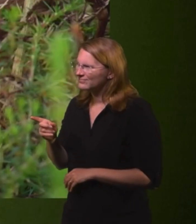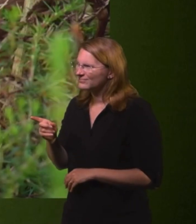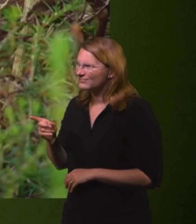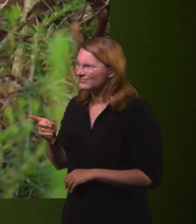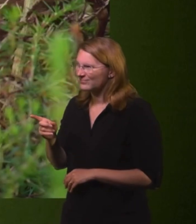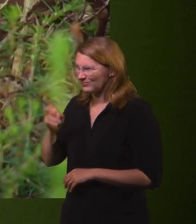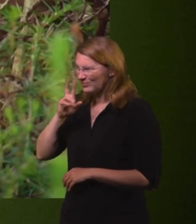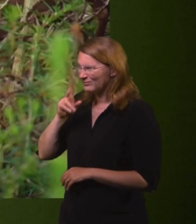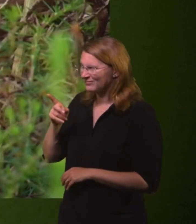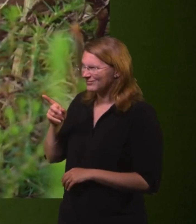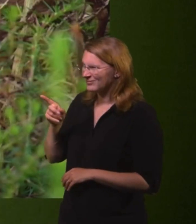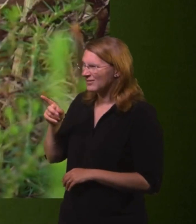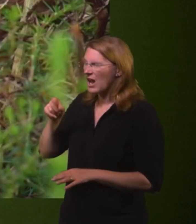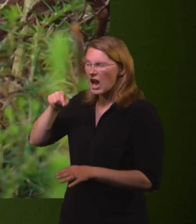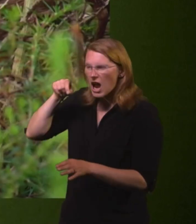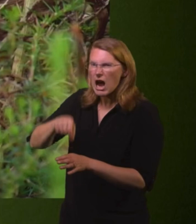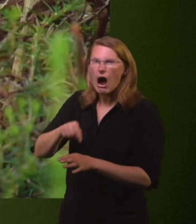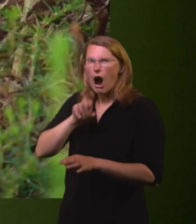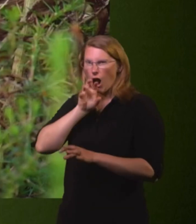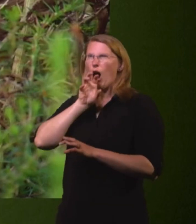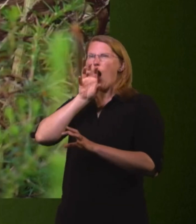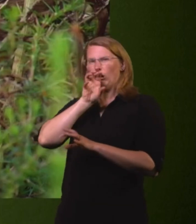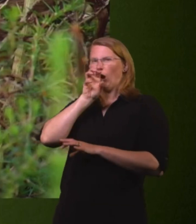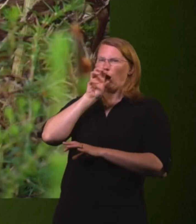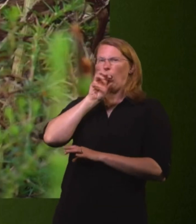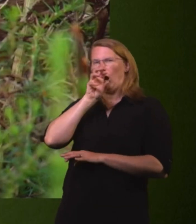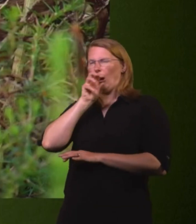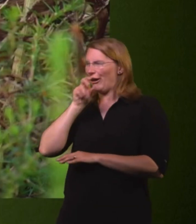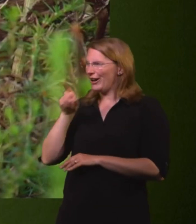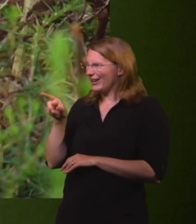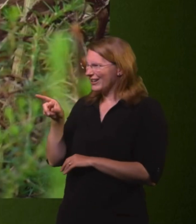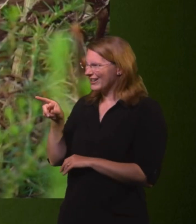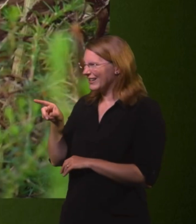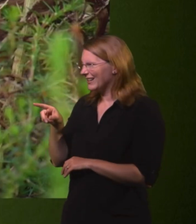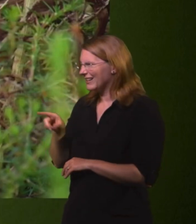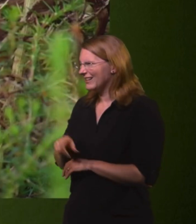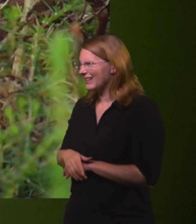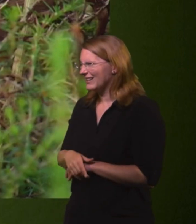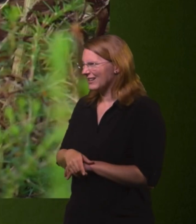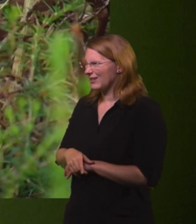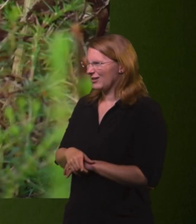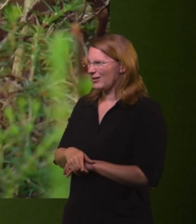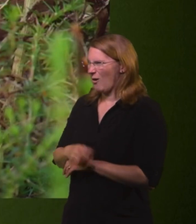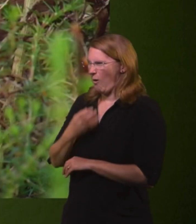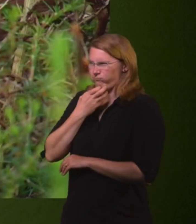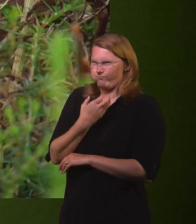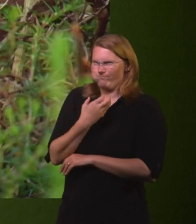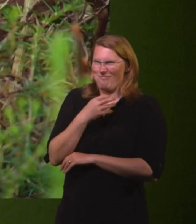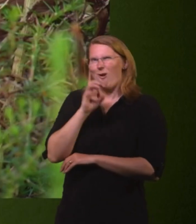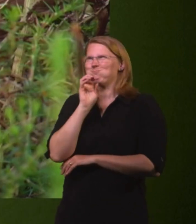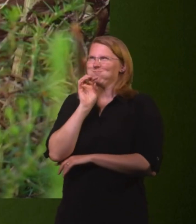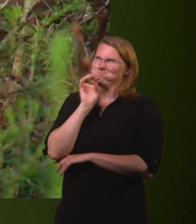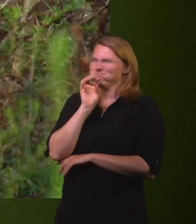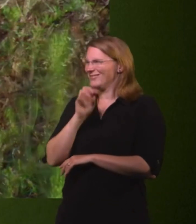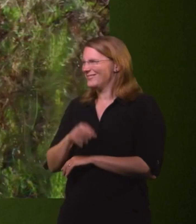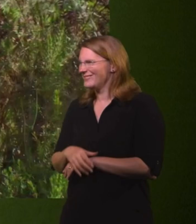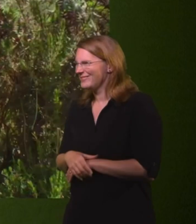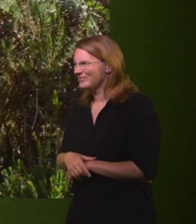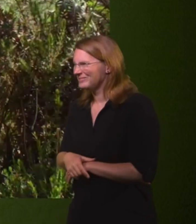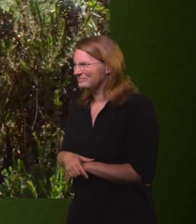it in? I'll try and shove it in that one. I've seen you eat like that, Chris. Oh, don't be Yeah, go on. Down it goes, down